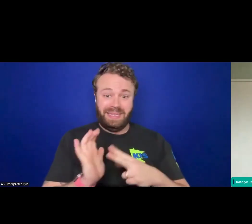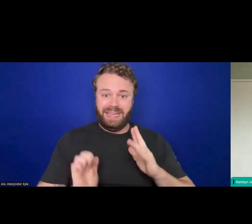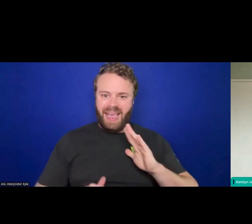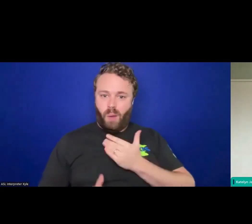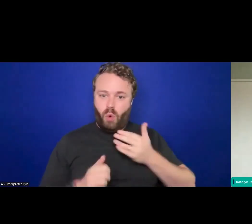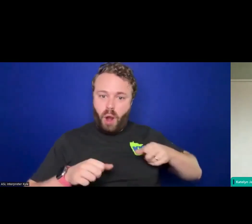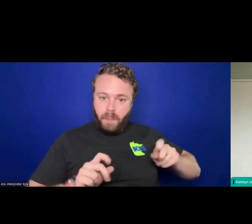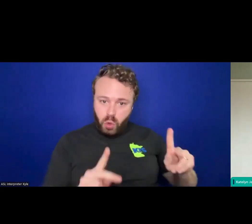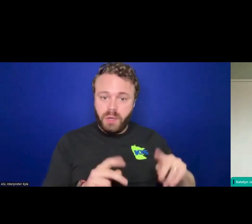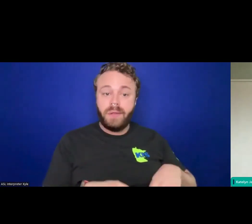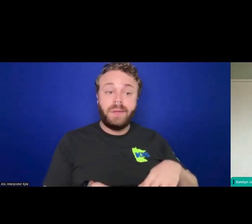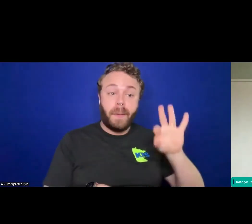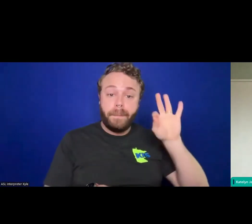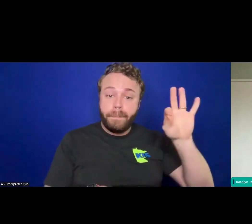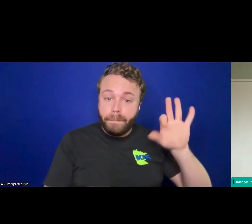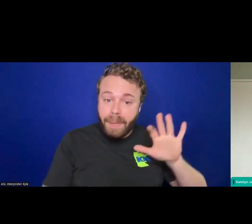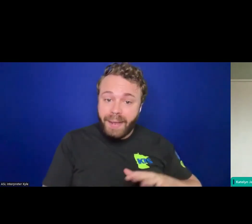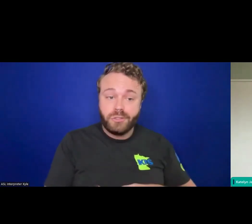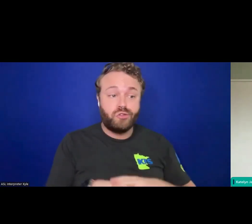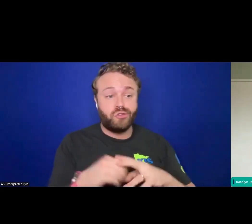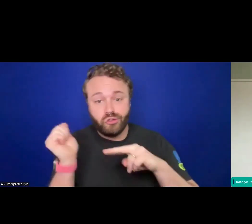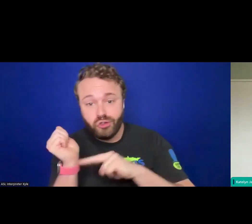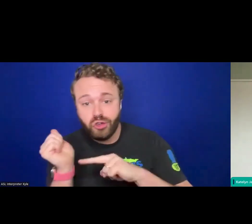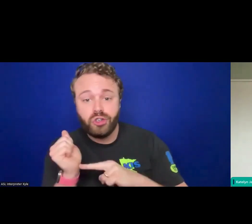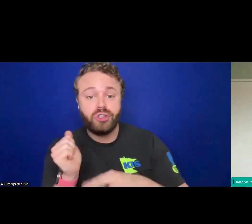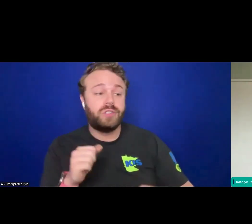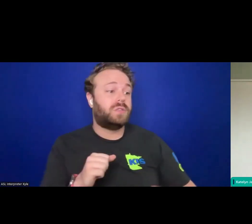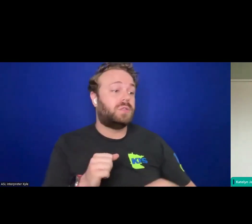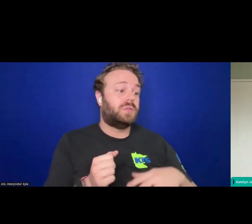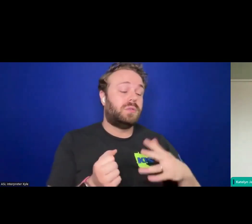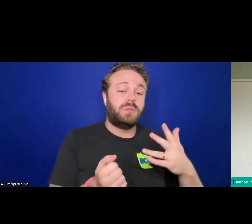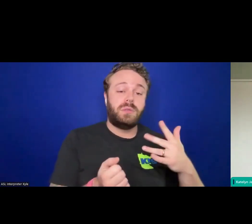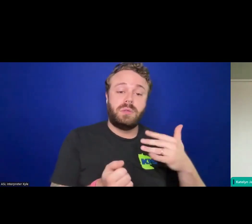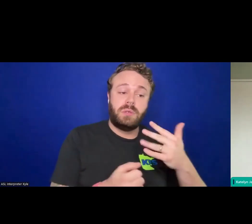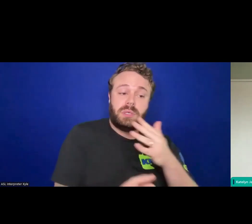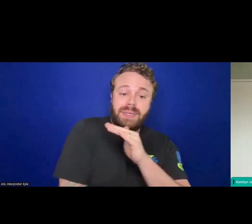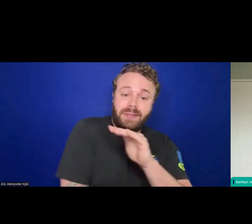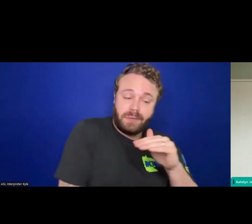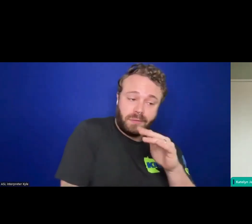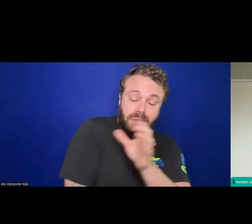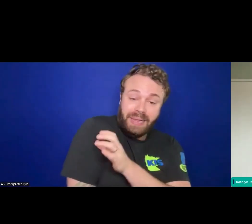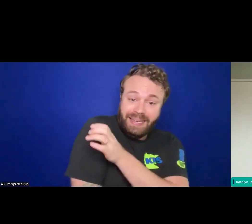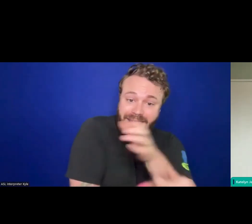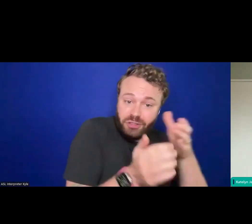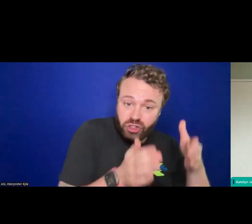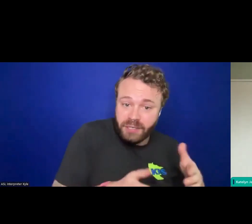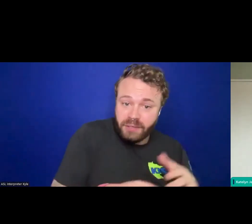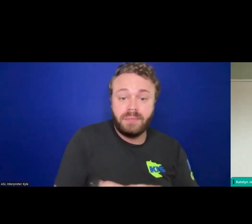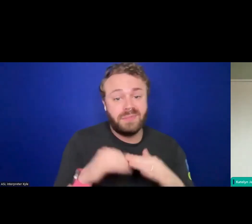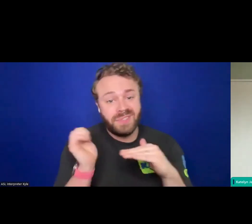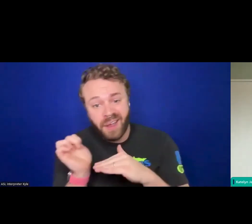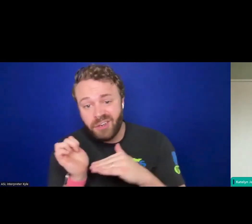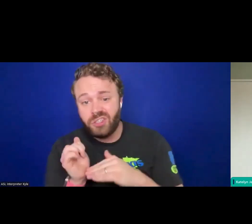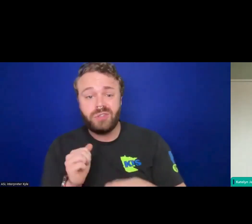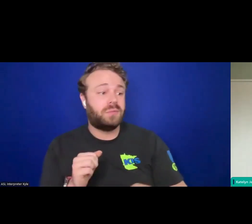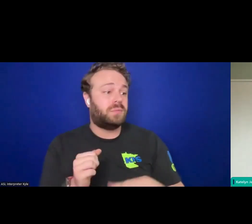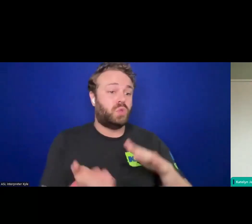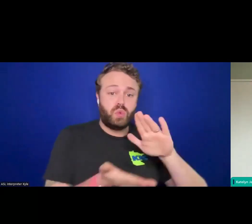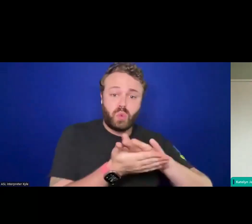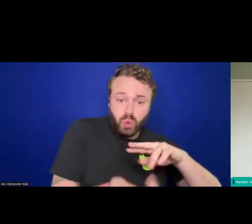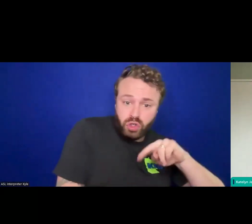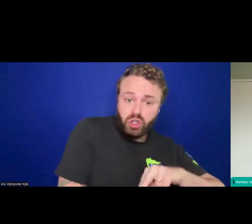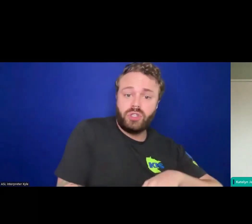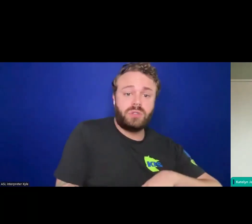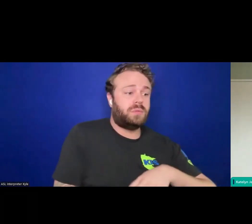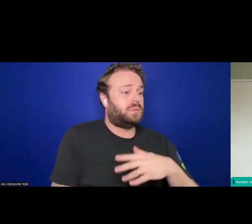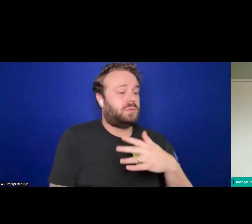pastors, nurses at schools, community leaders to step up and provide clarity. Because at the end of the